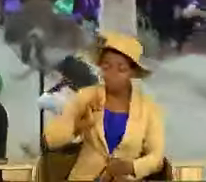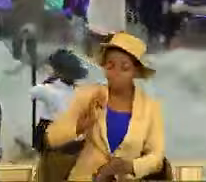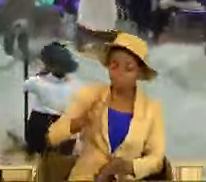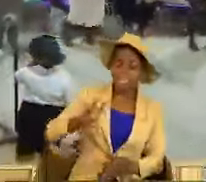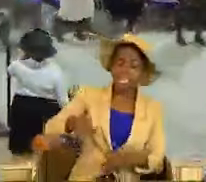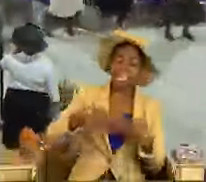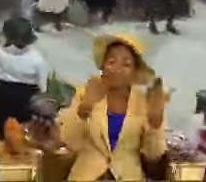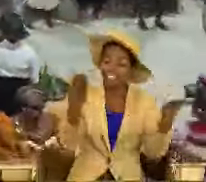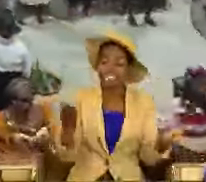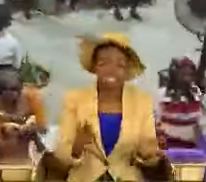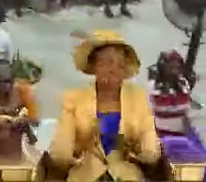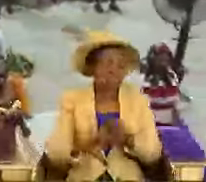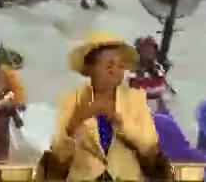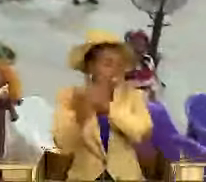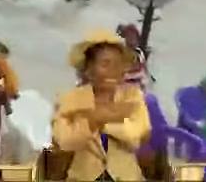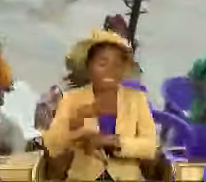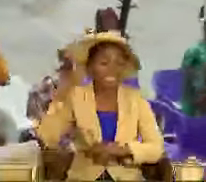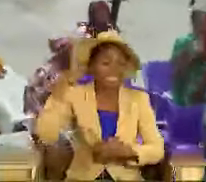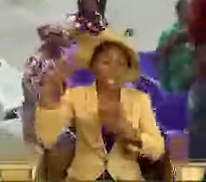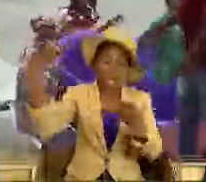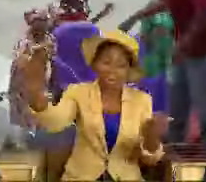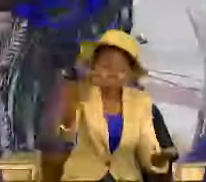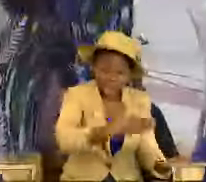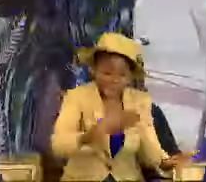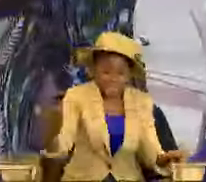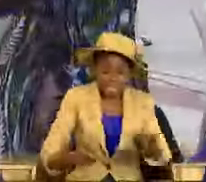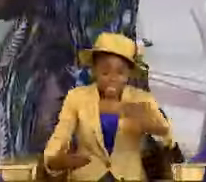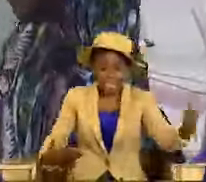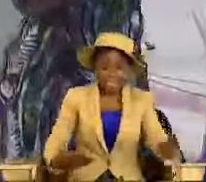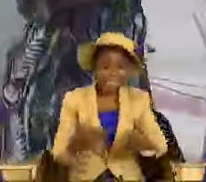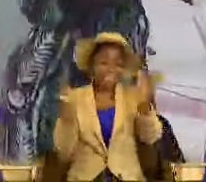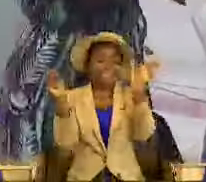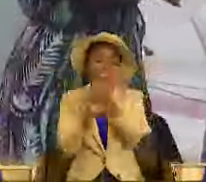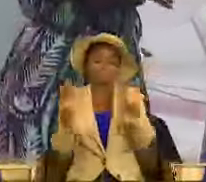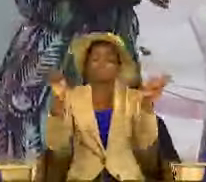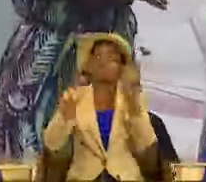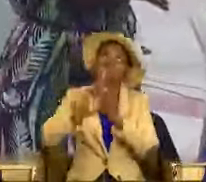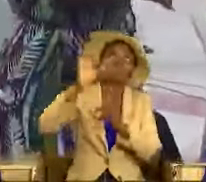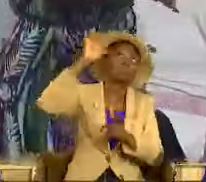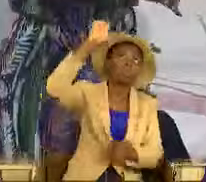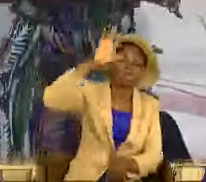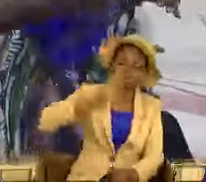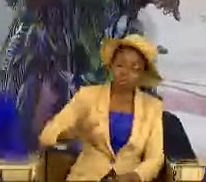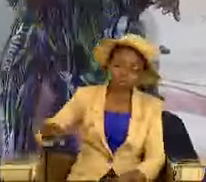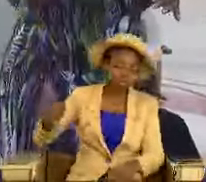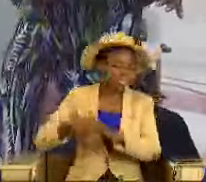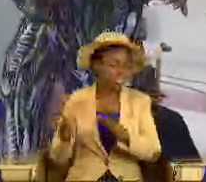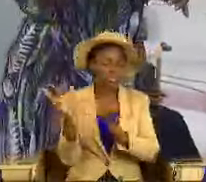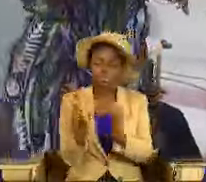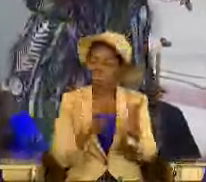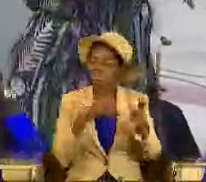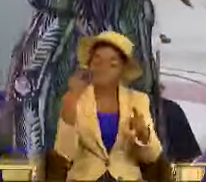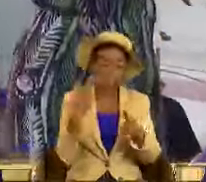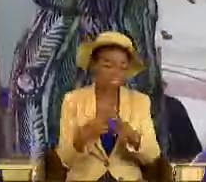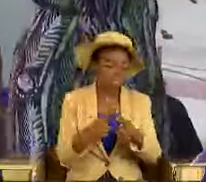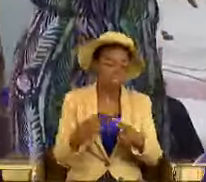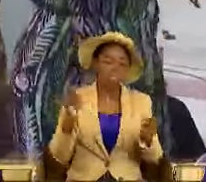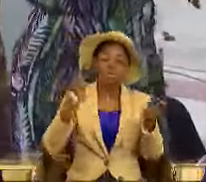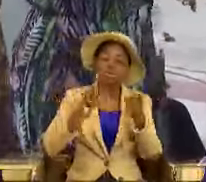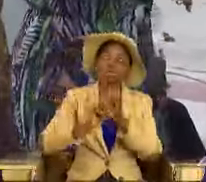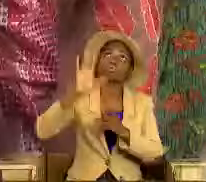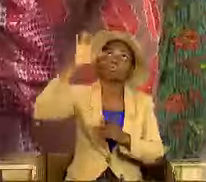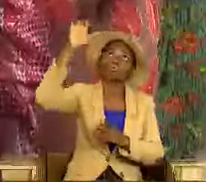today shall bring testimonies to your children in the name of Jesus see you father be